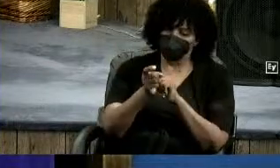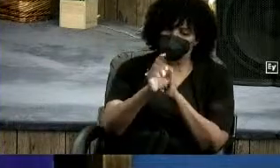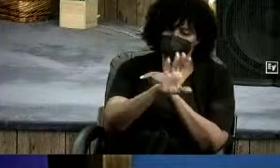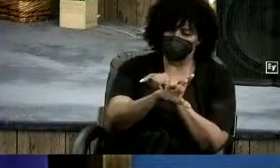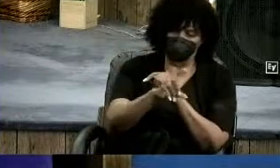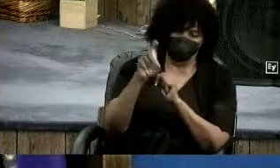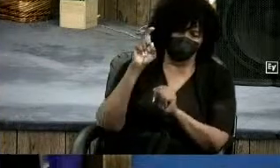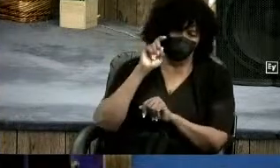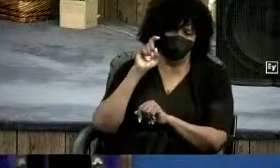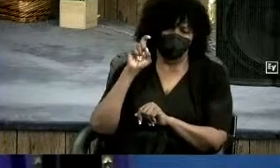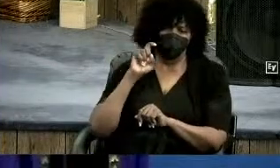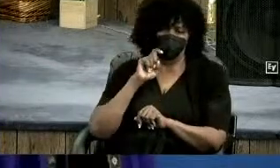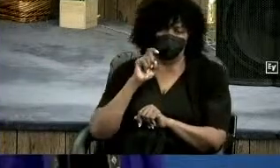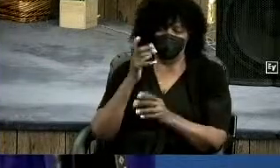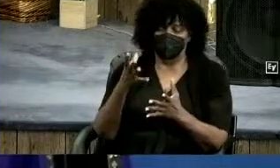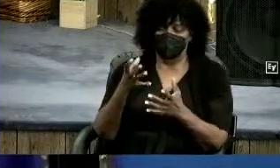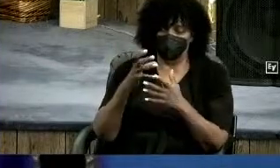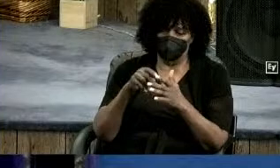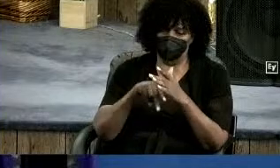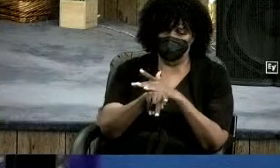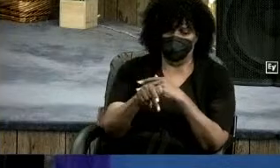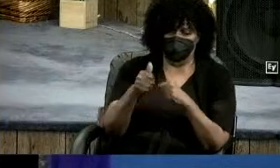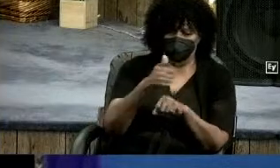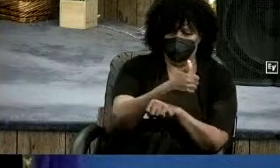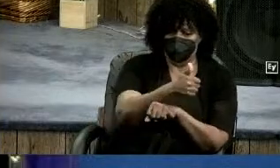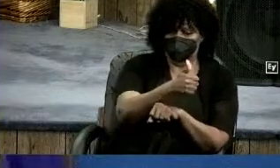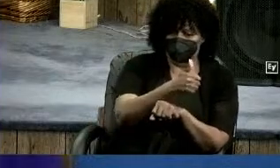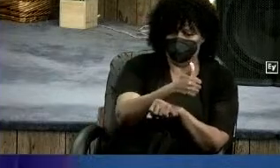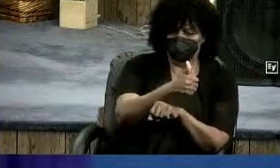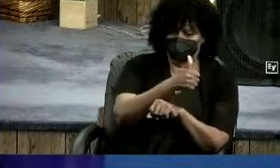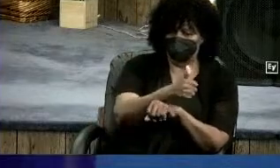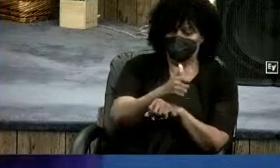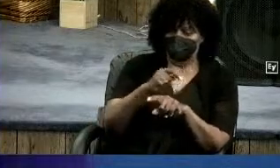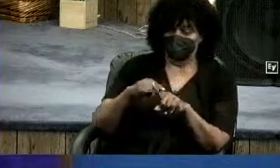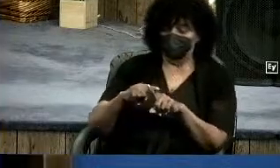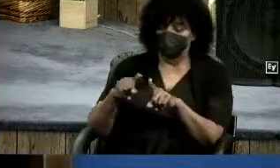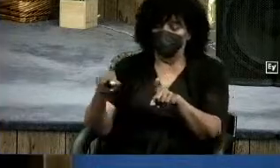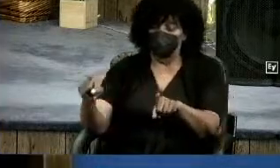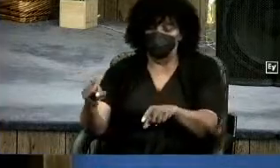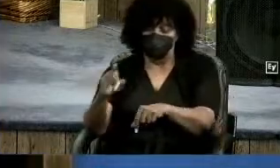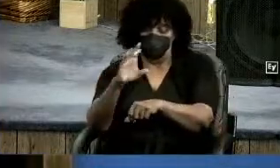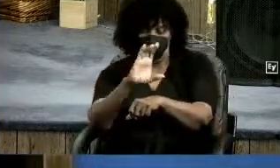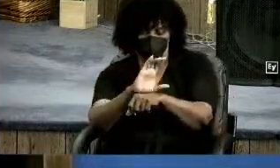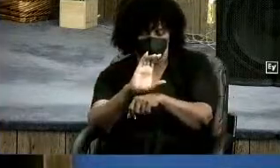are more suicidal now than before they were reassigned. But the church...